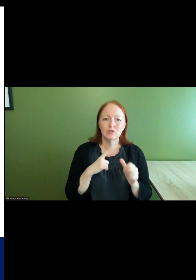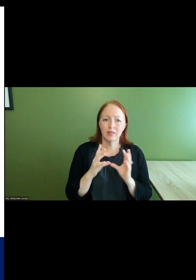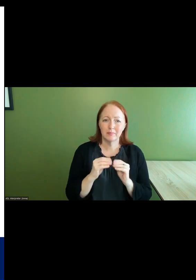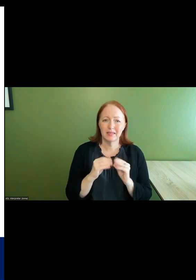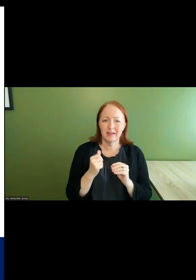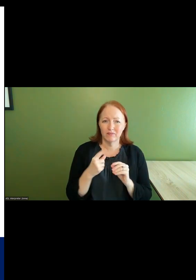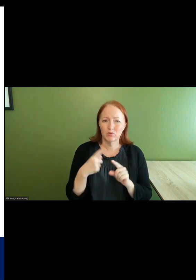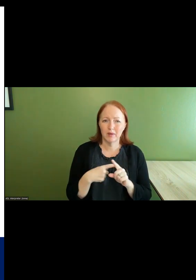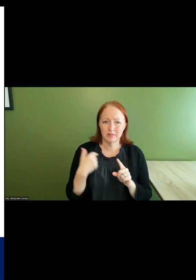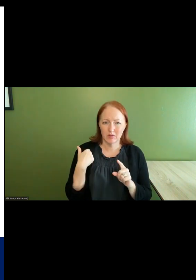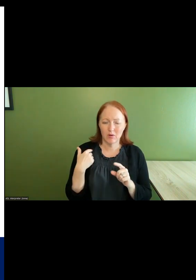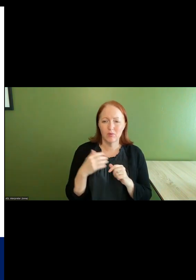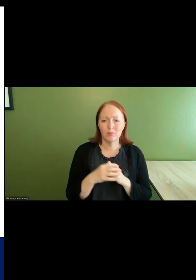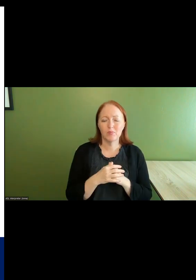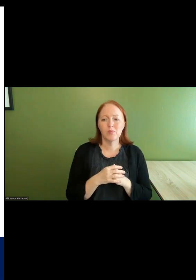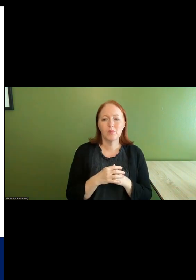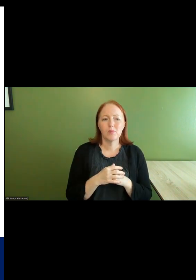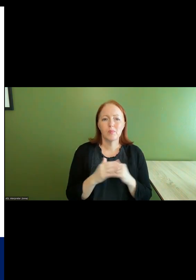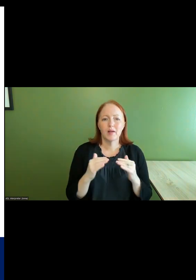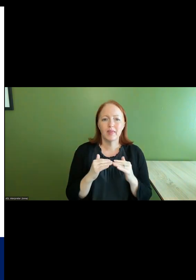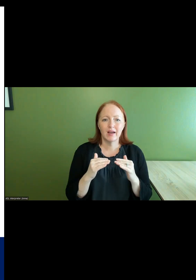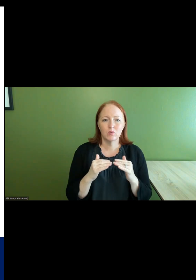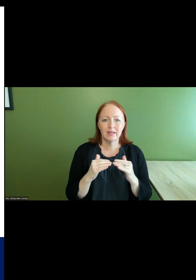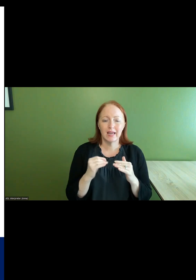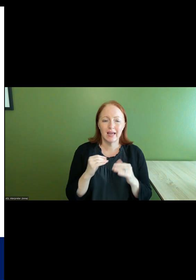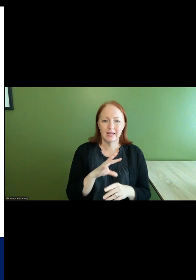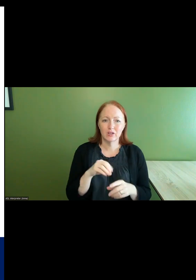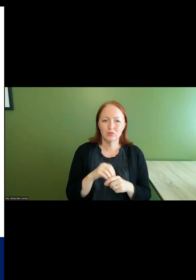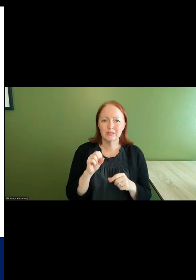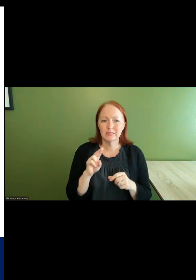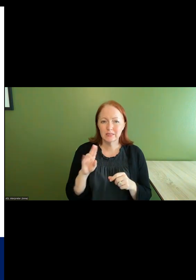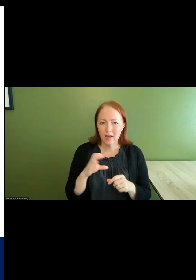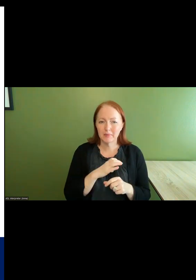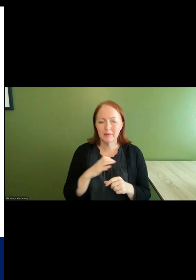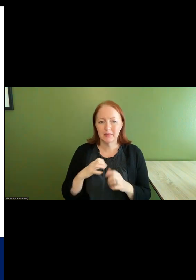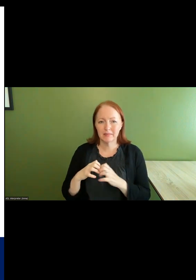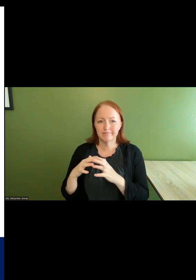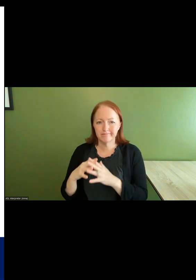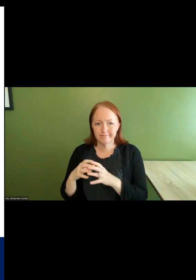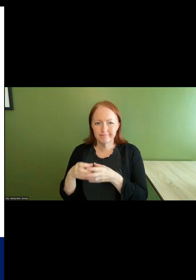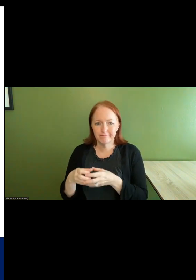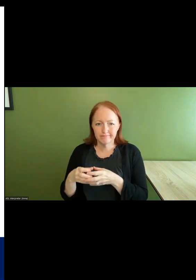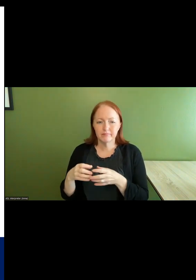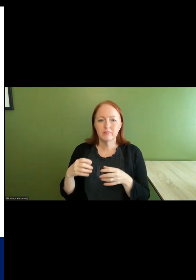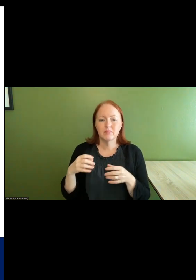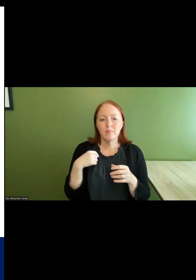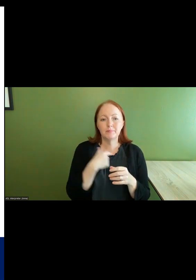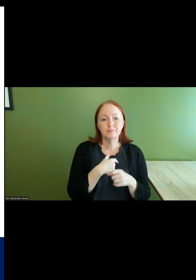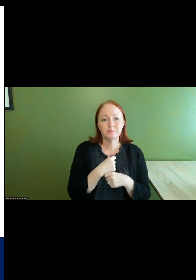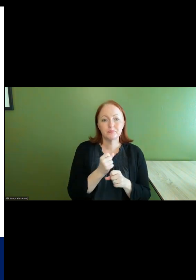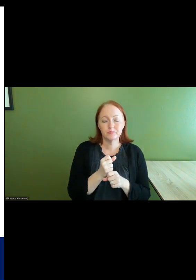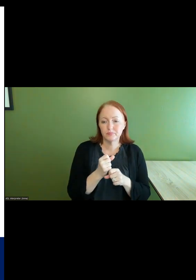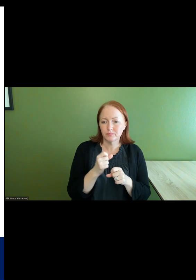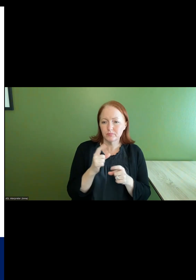a couple months ago, the Equity and Inclusion Subcommittee was created, and we were created